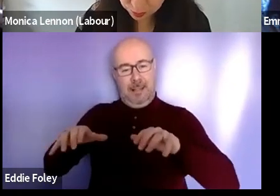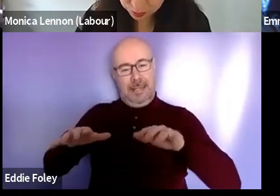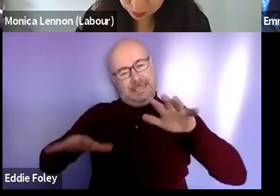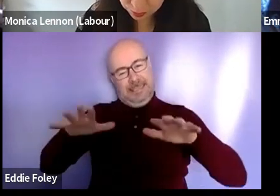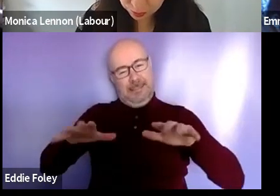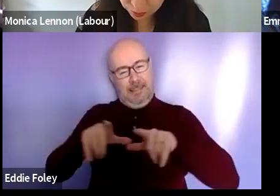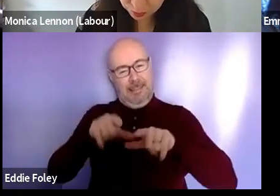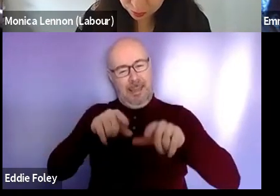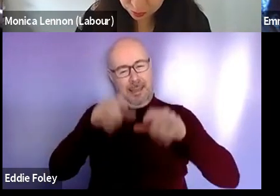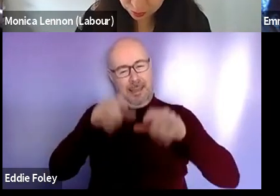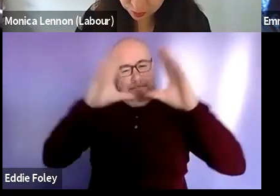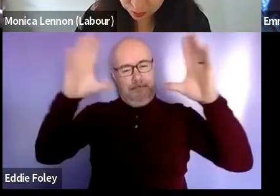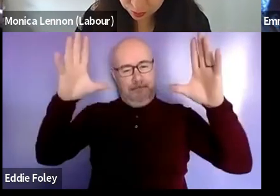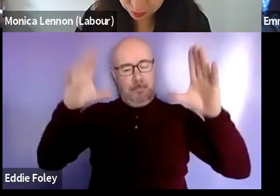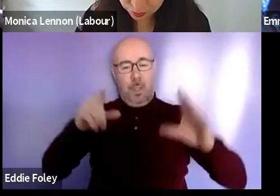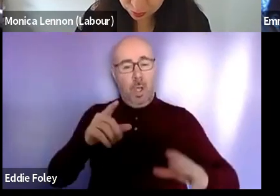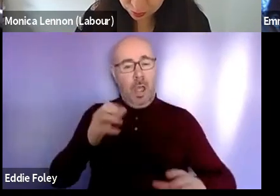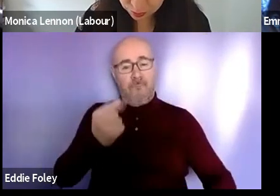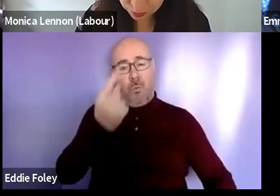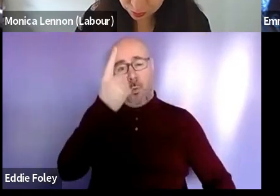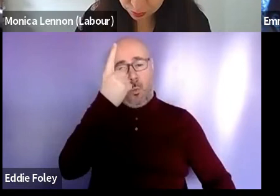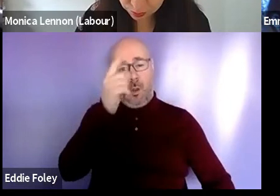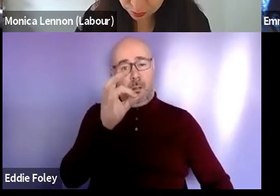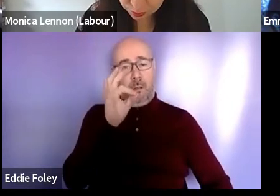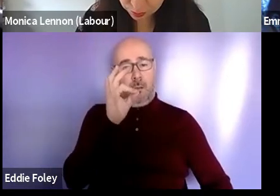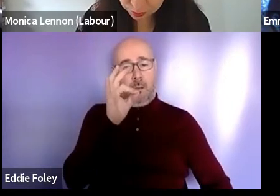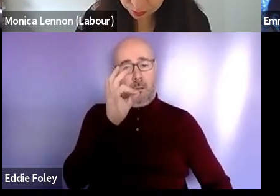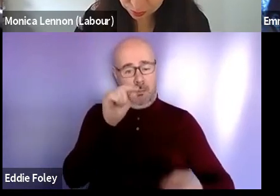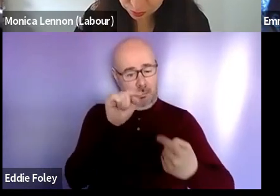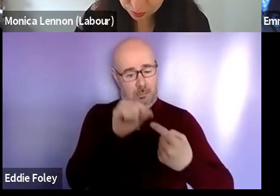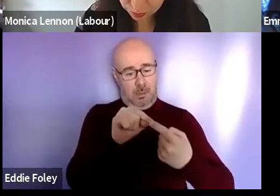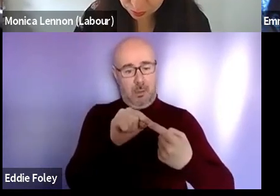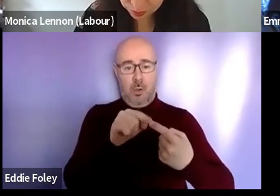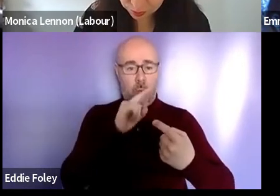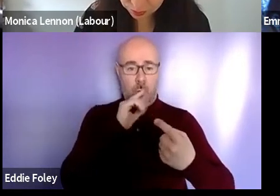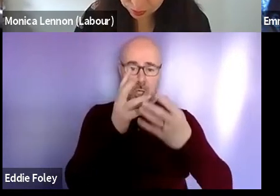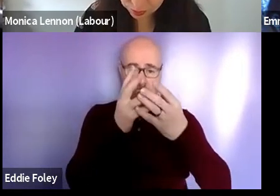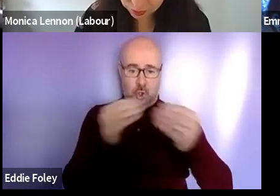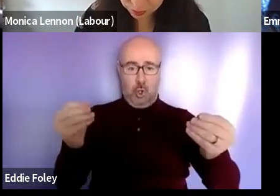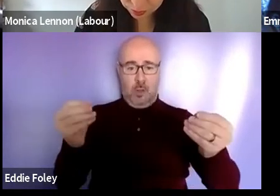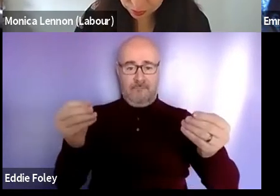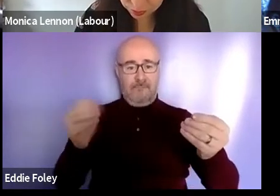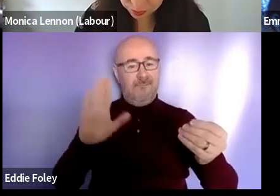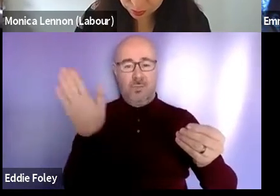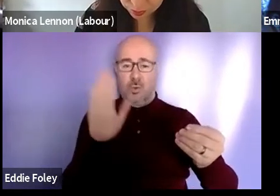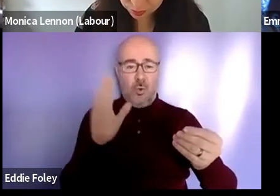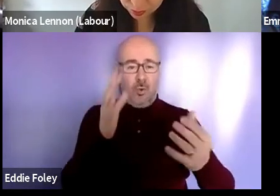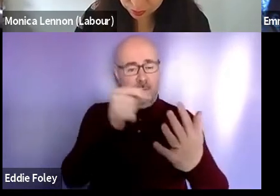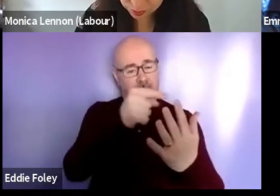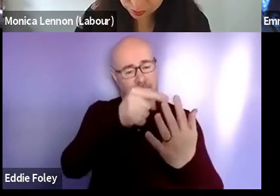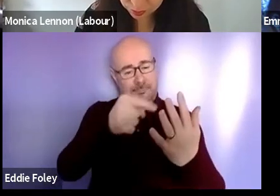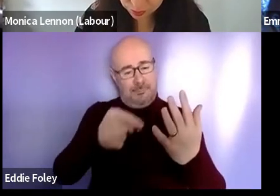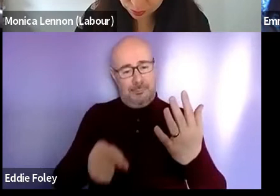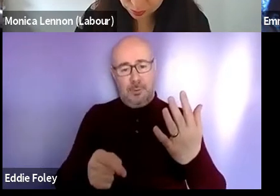not one quick answer to it. It's going to be a generational thing, challenging society, challenging our